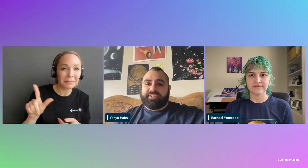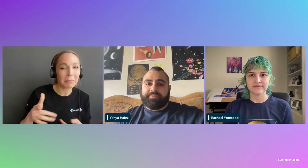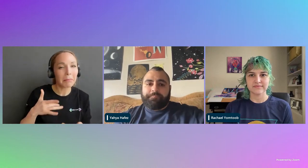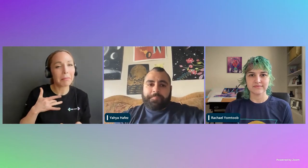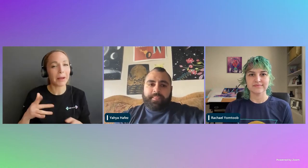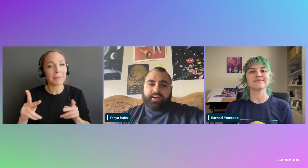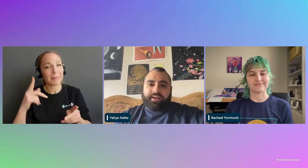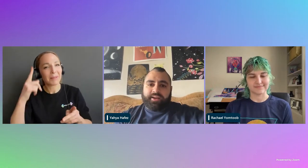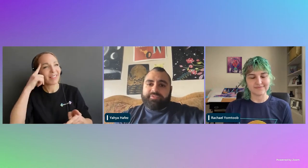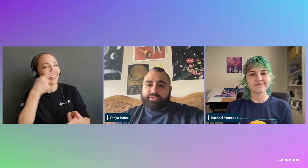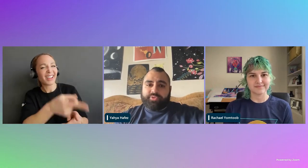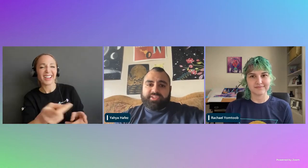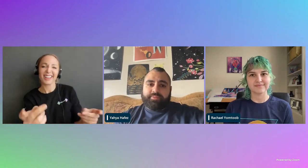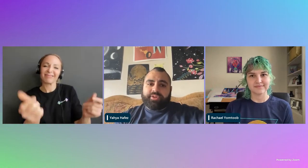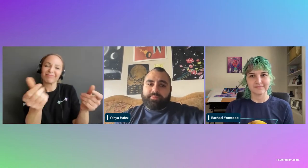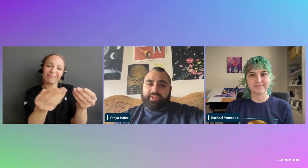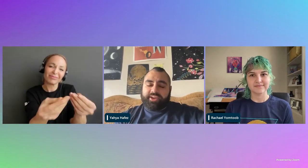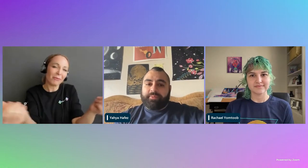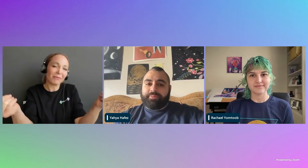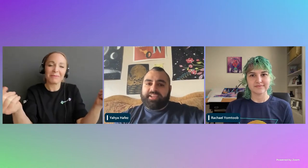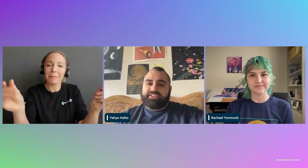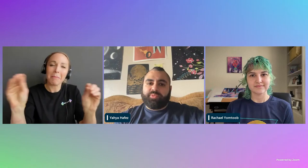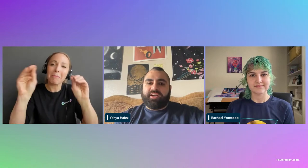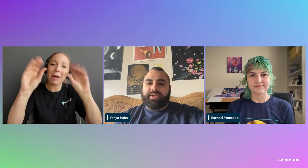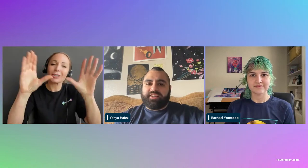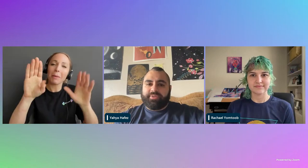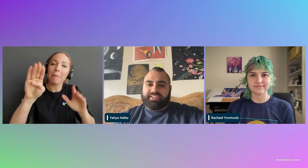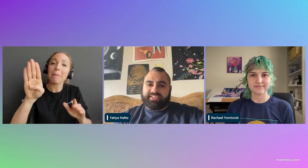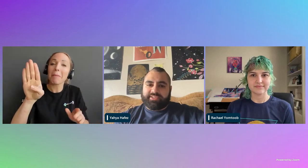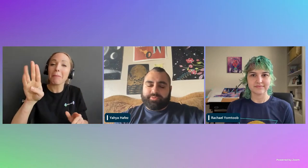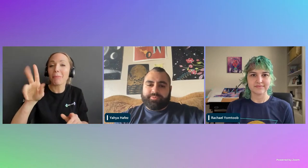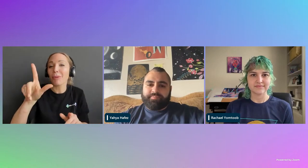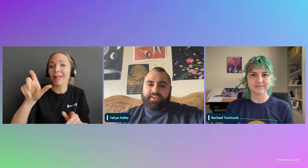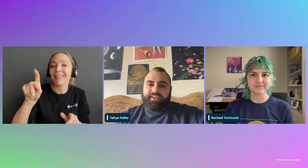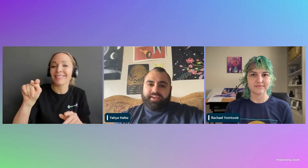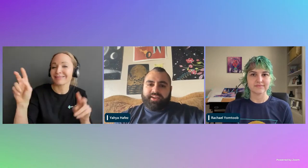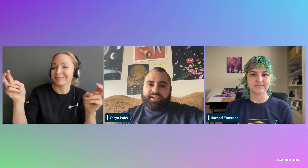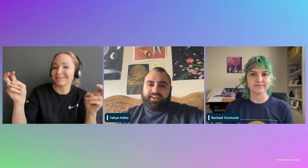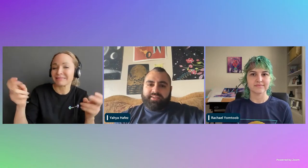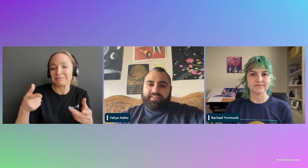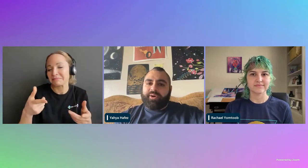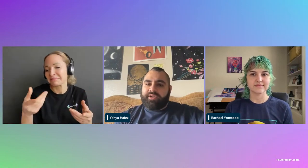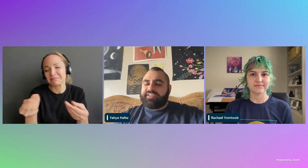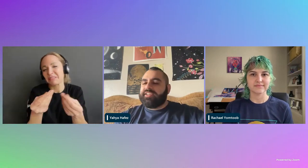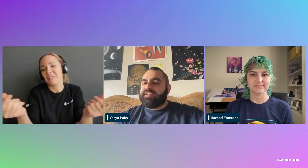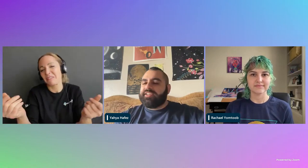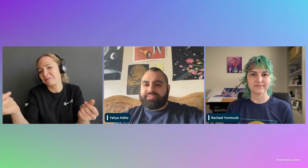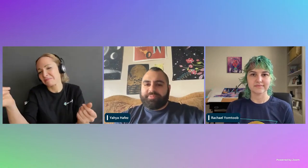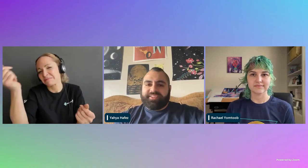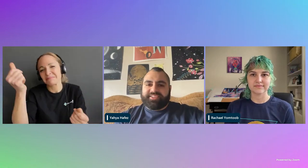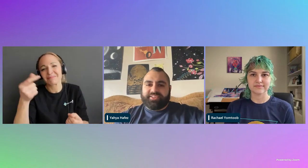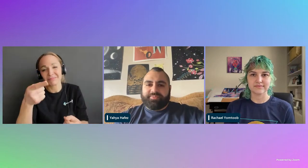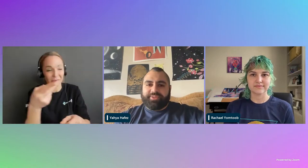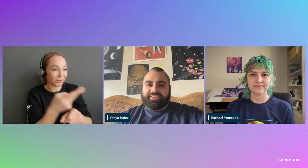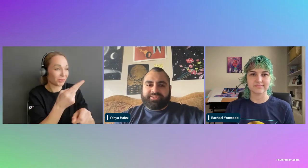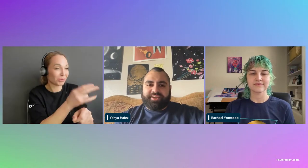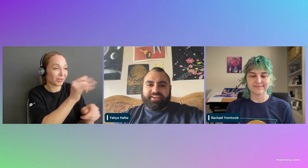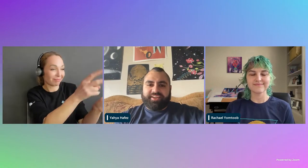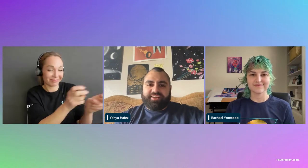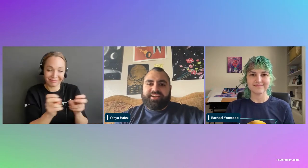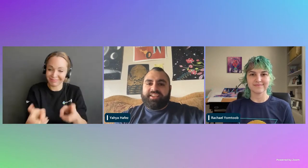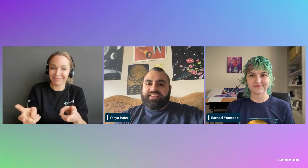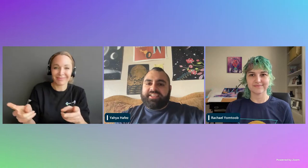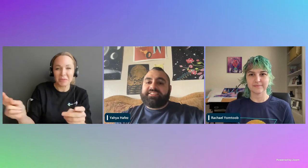magic bullet. If you use them, your application will automatically be accessible. However, and you touched upon this a little bit,